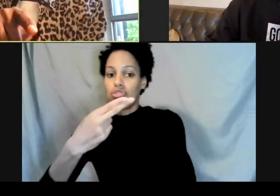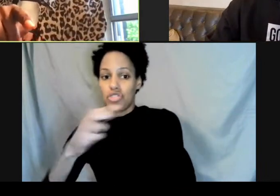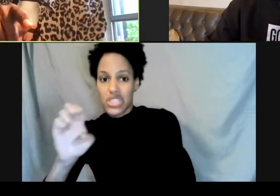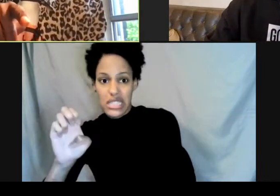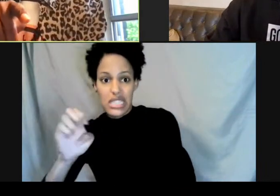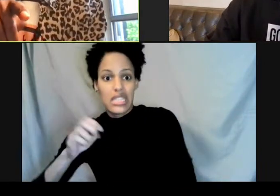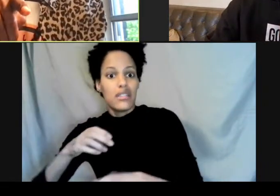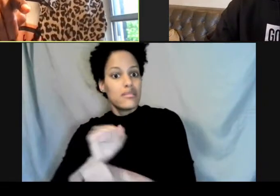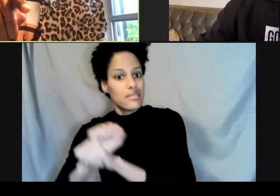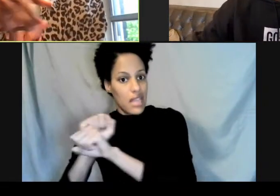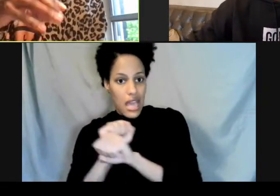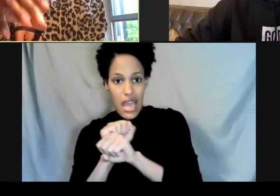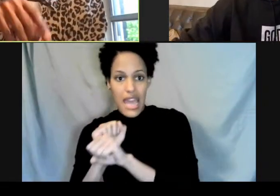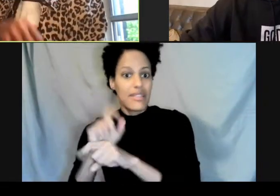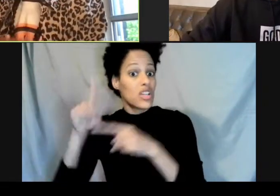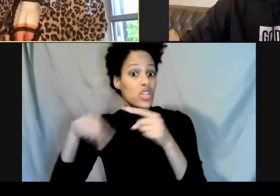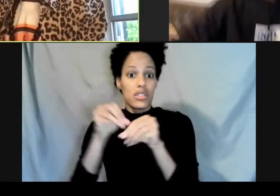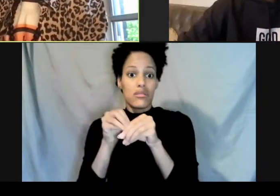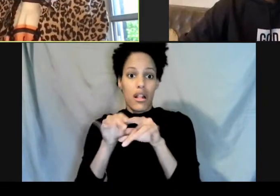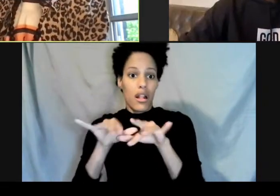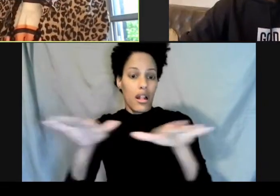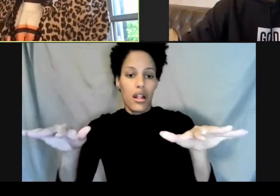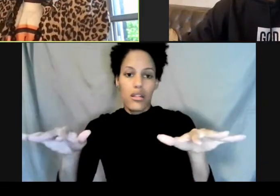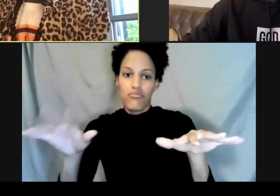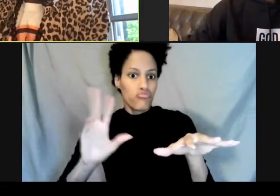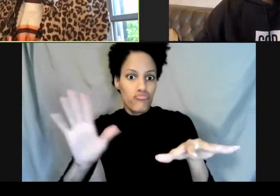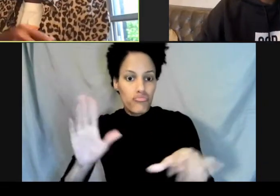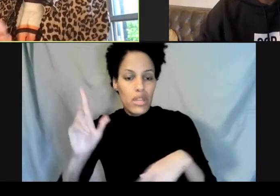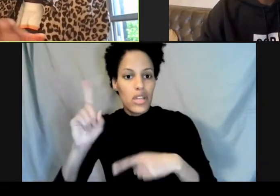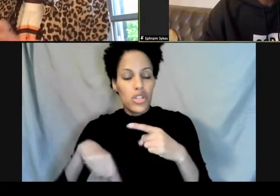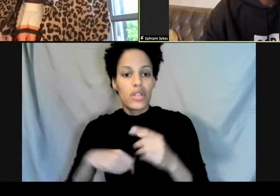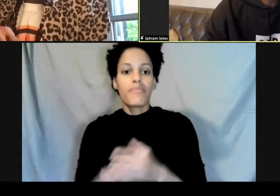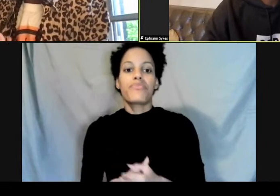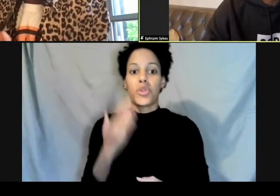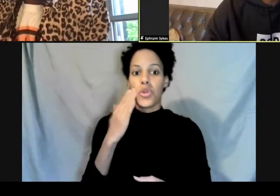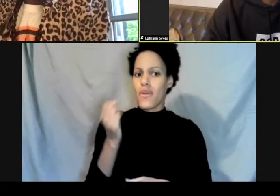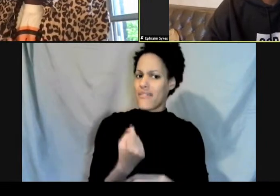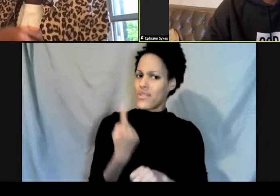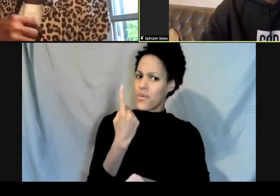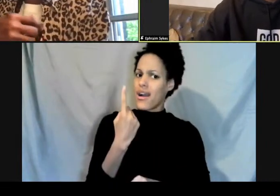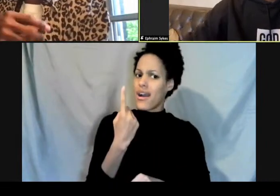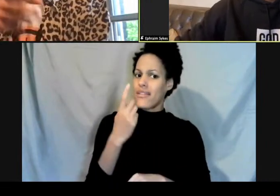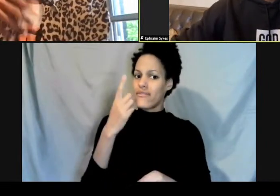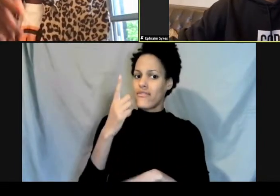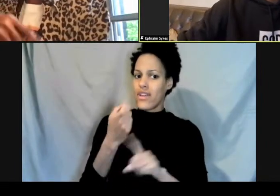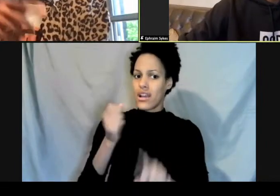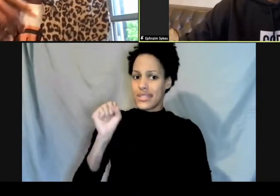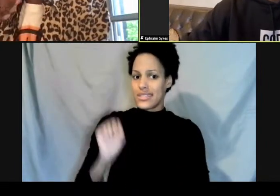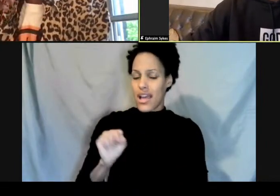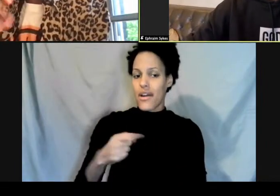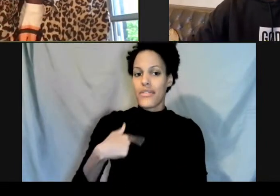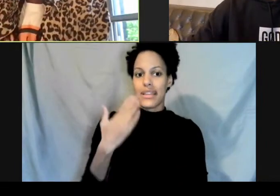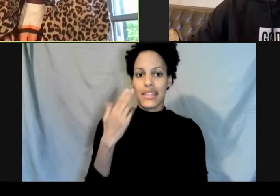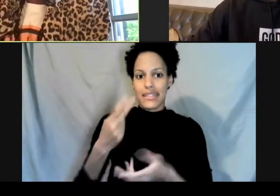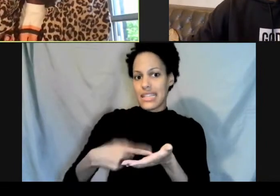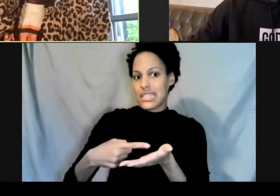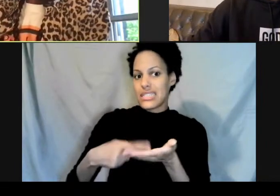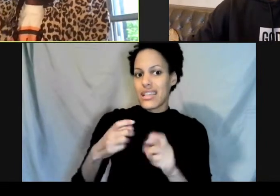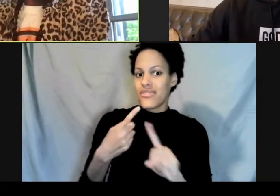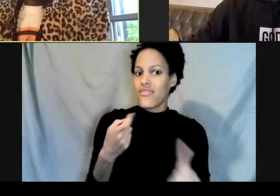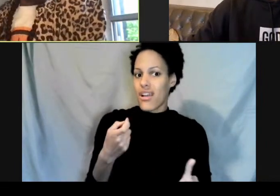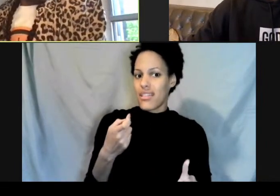that. You know, everybody down south talks like this. Everybody in Charleston, they talk like they talk like they're from the